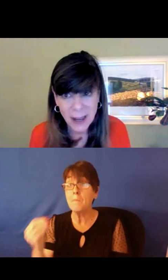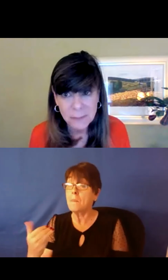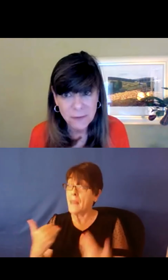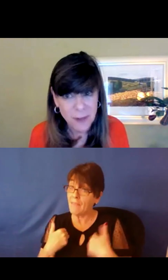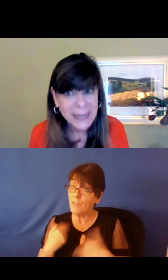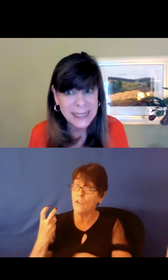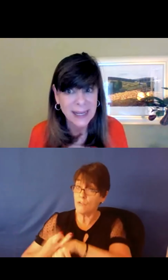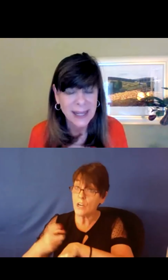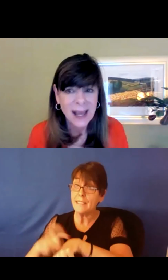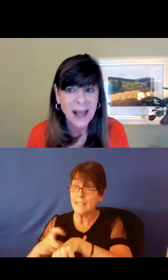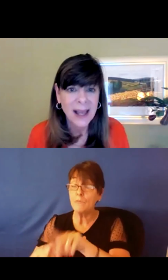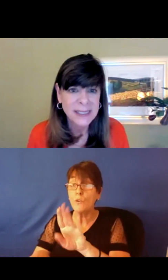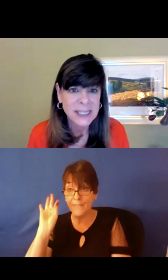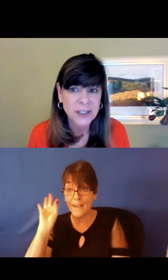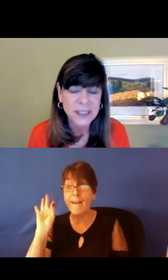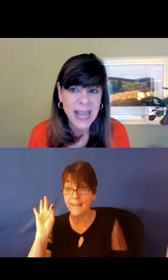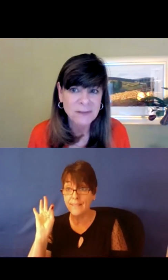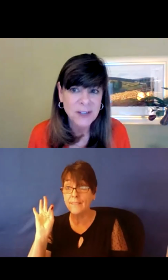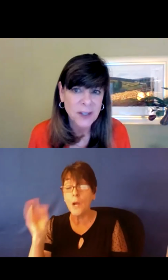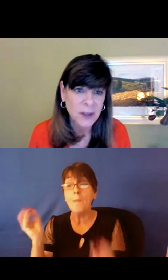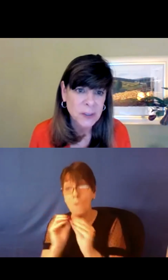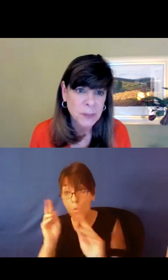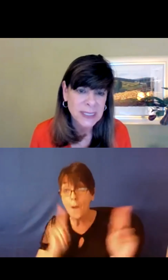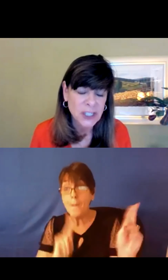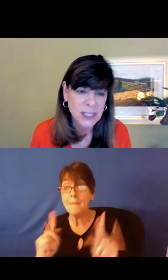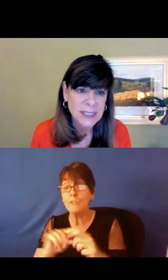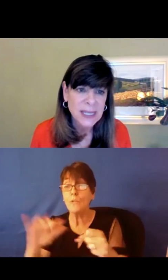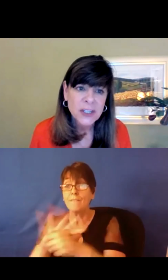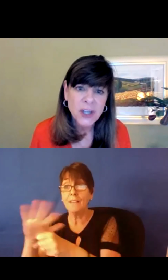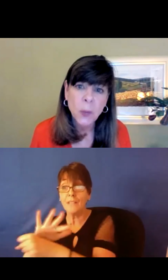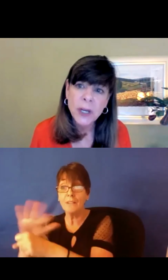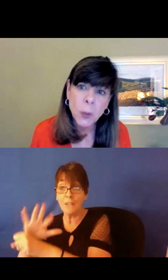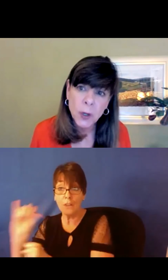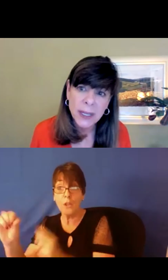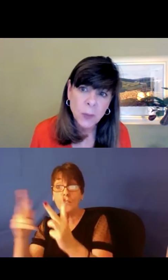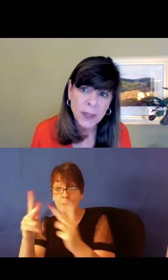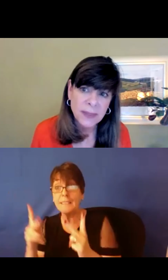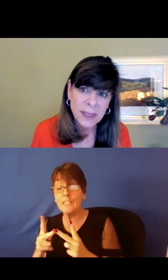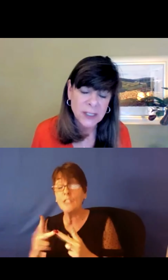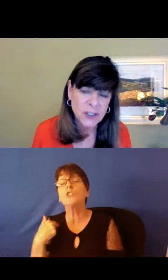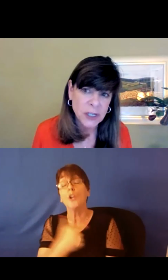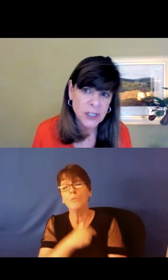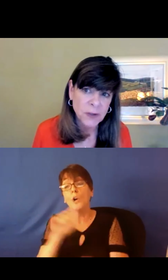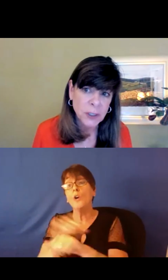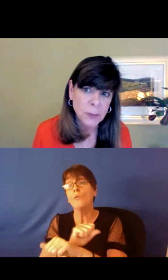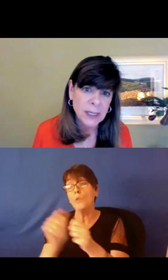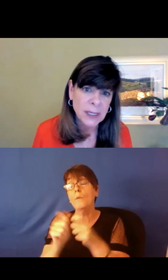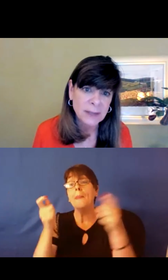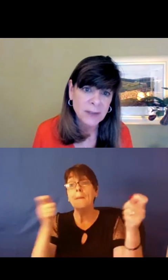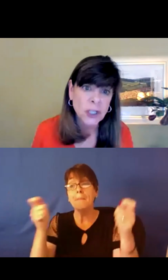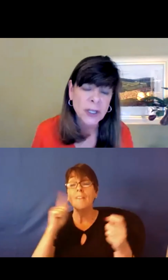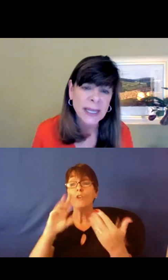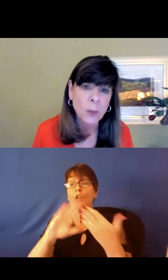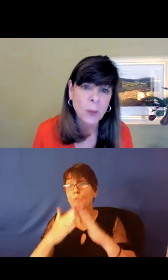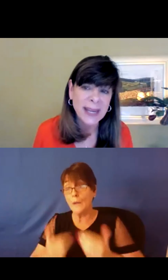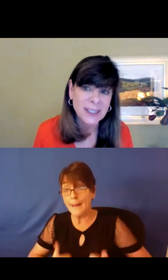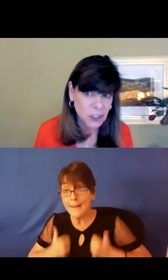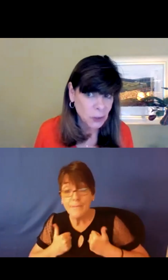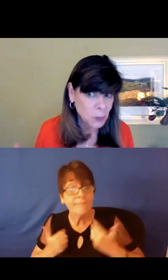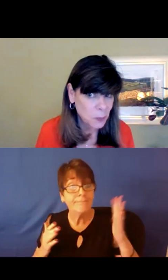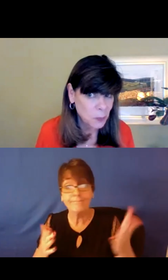hard time finding additional staff to fill those positions. So we are working with the Administration for Community Living, looking